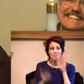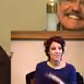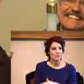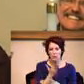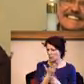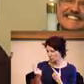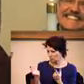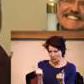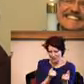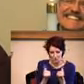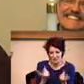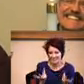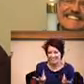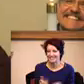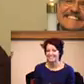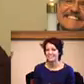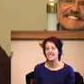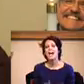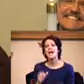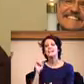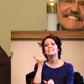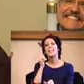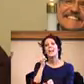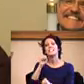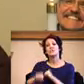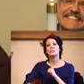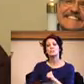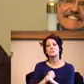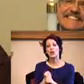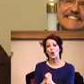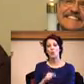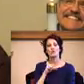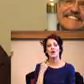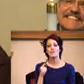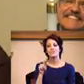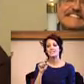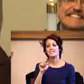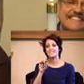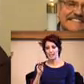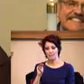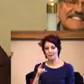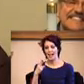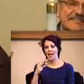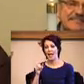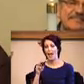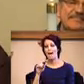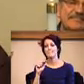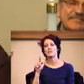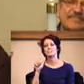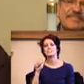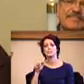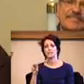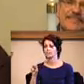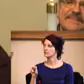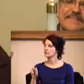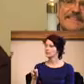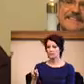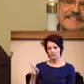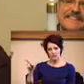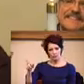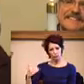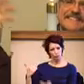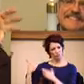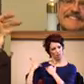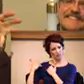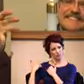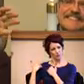in fact just over 10 years ago I remember it was Tim Hamilton who was given the job of uh looking after me when I came here for uh for my candidacy and